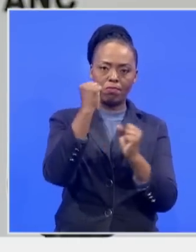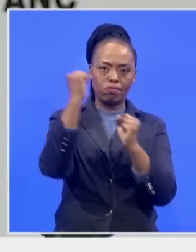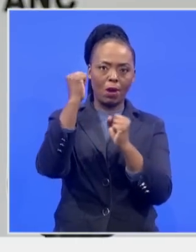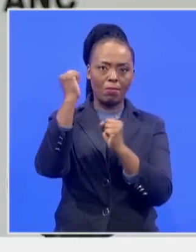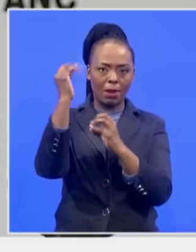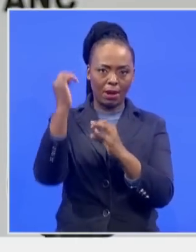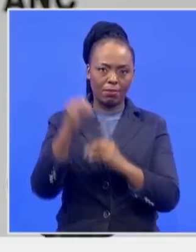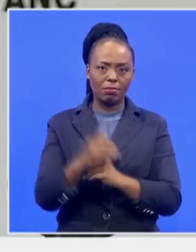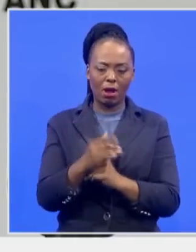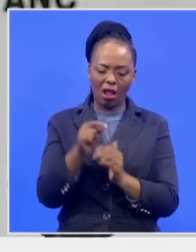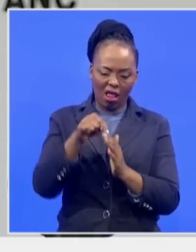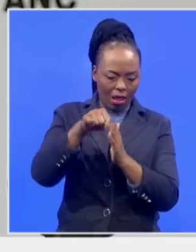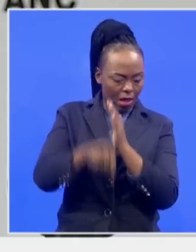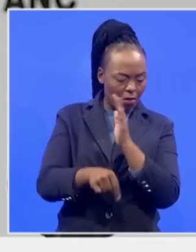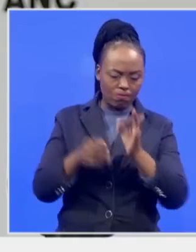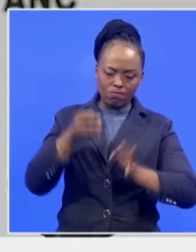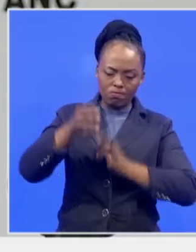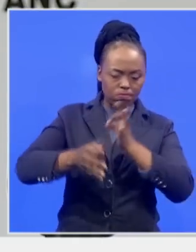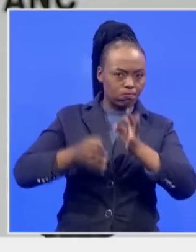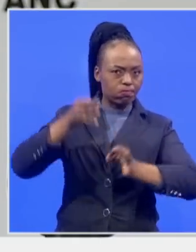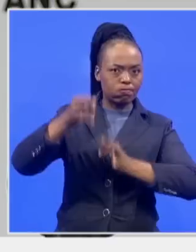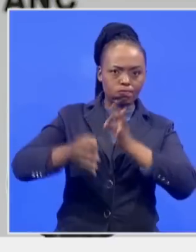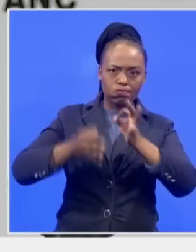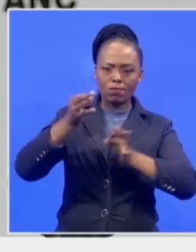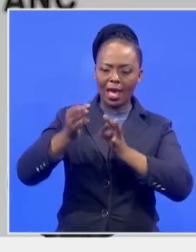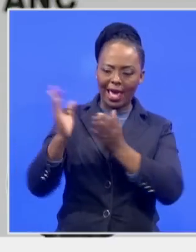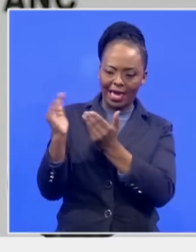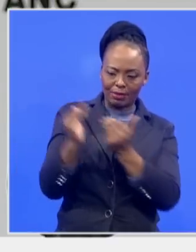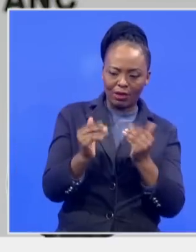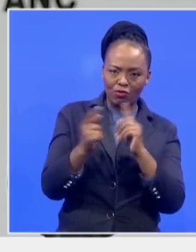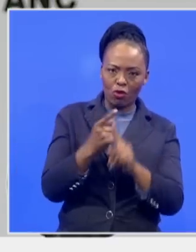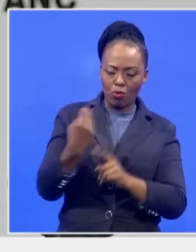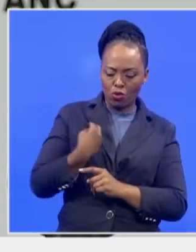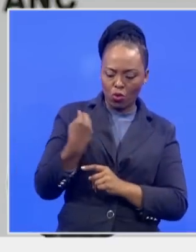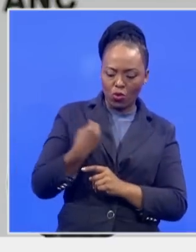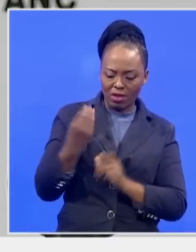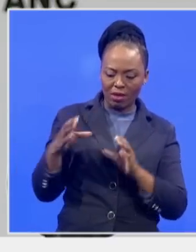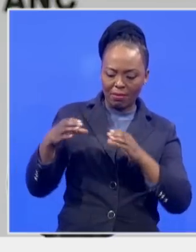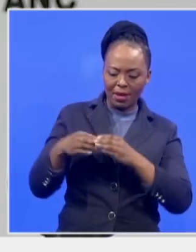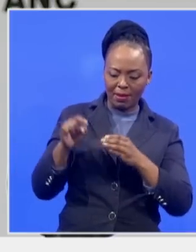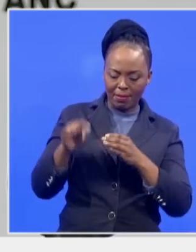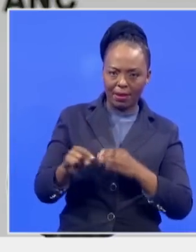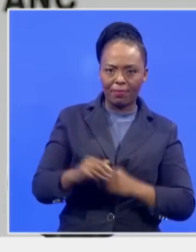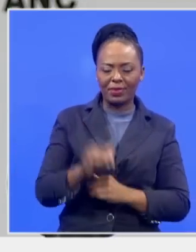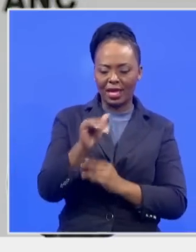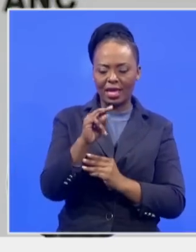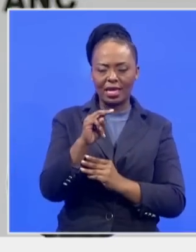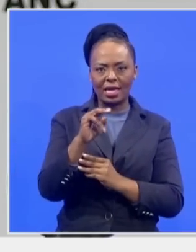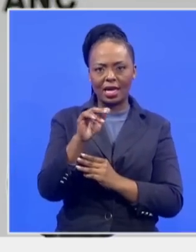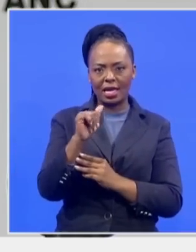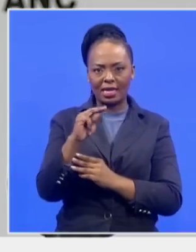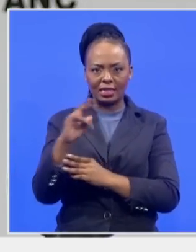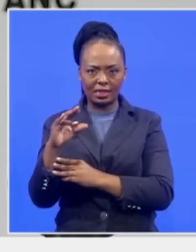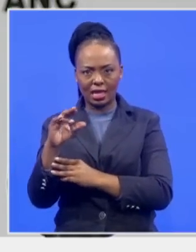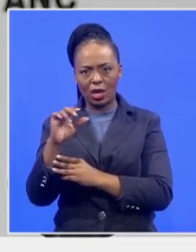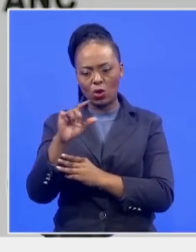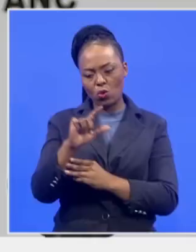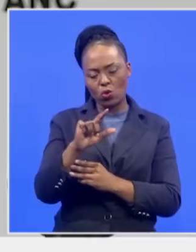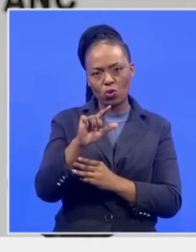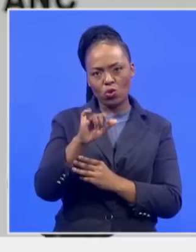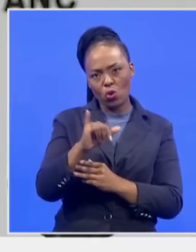them through the process of what is expected from them, and a lot of things will be changed from how